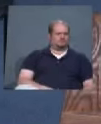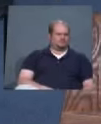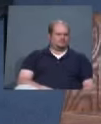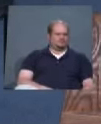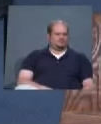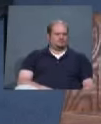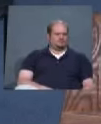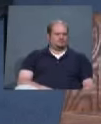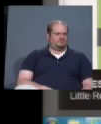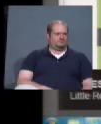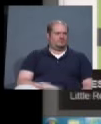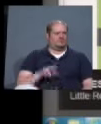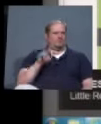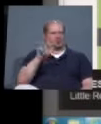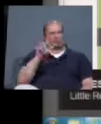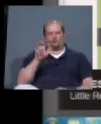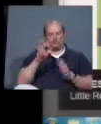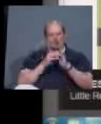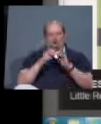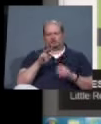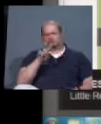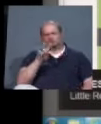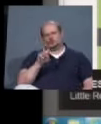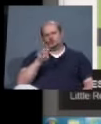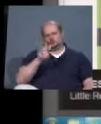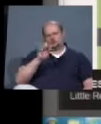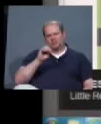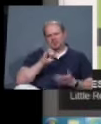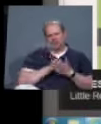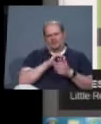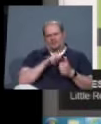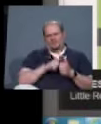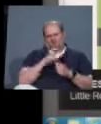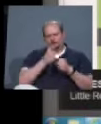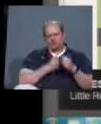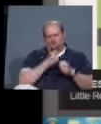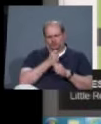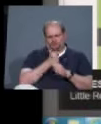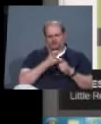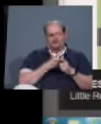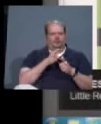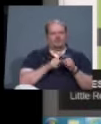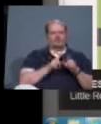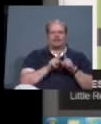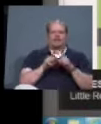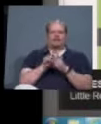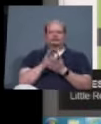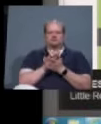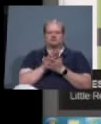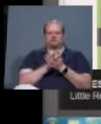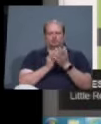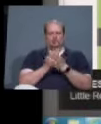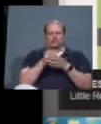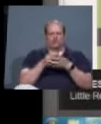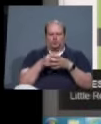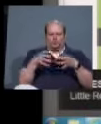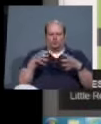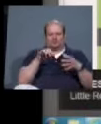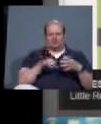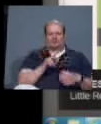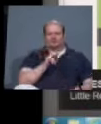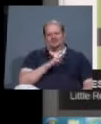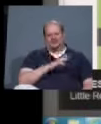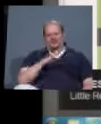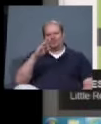Yeah, so 300 students, or actually 290, will be the first year. And as the school grows, and this is, you know, K